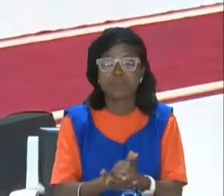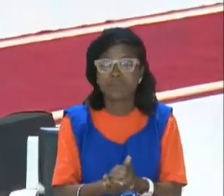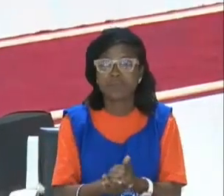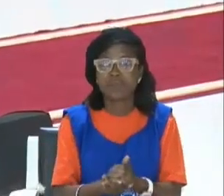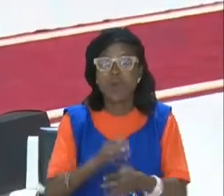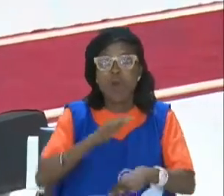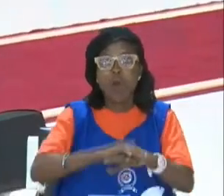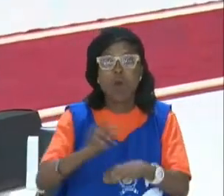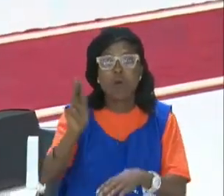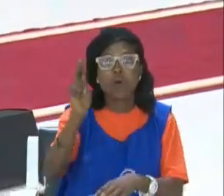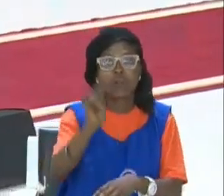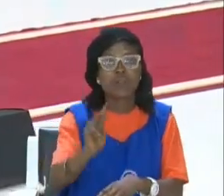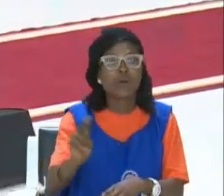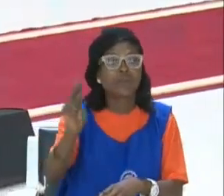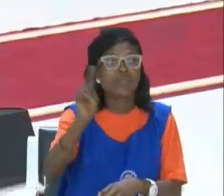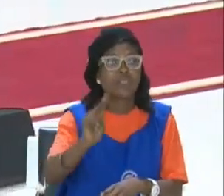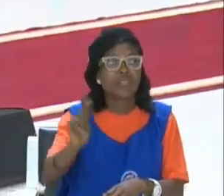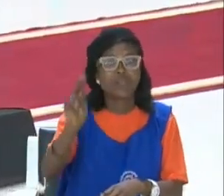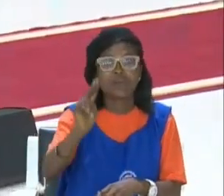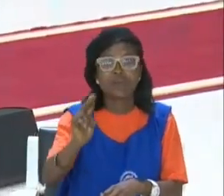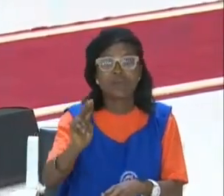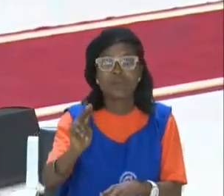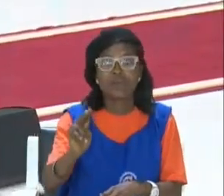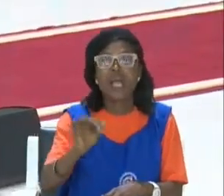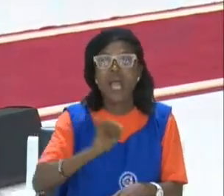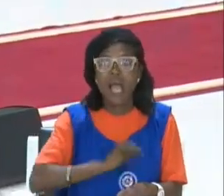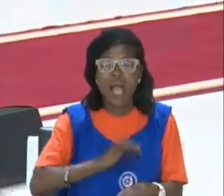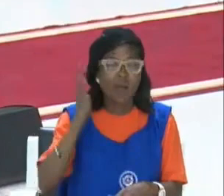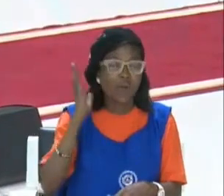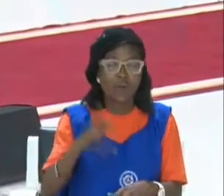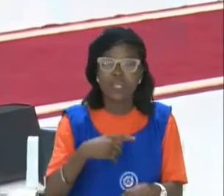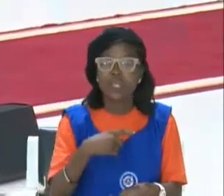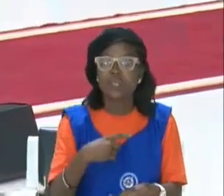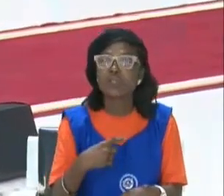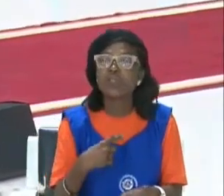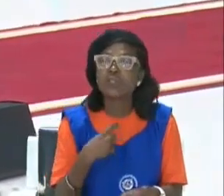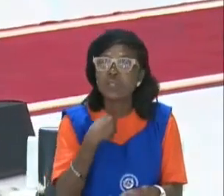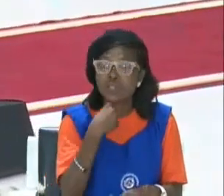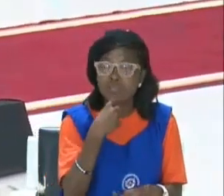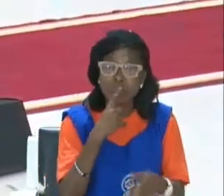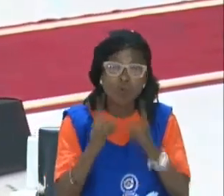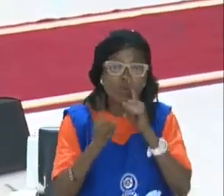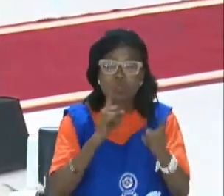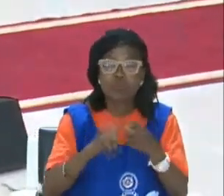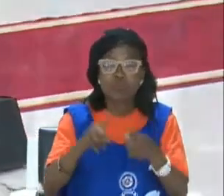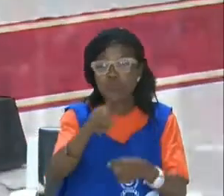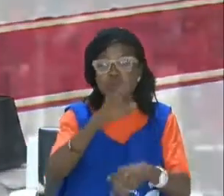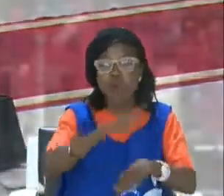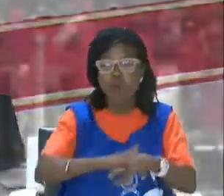On Thursday, I should be talking to you on subduing demons.